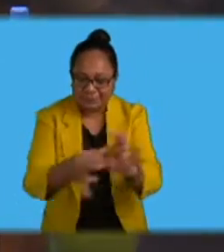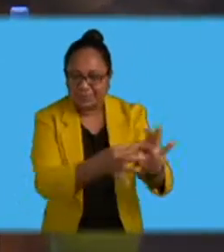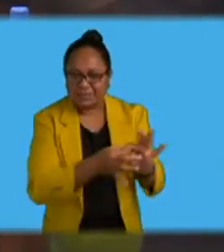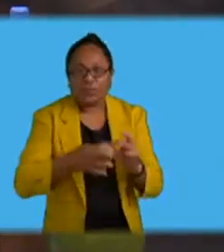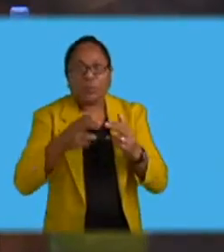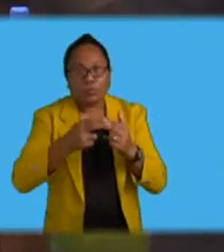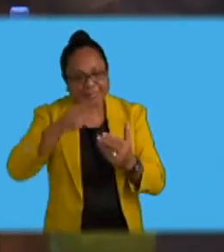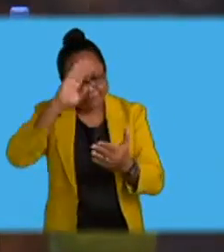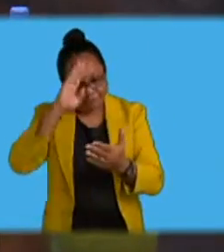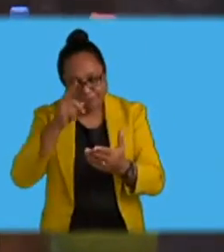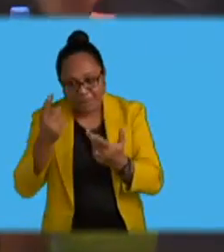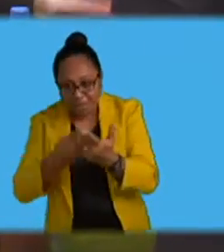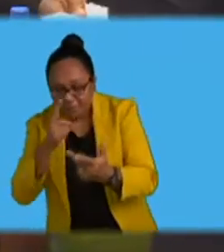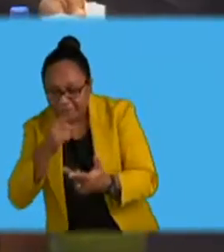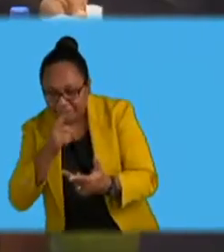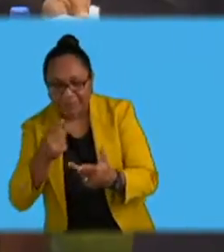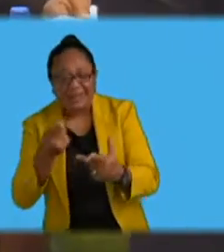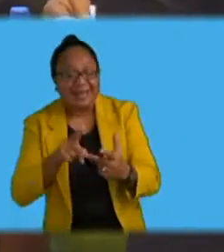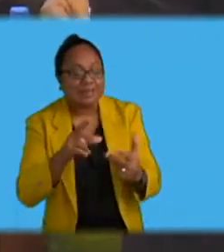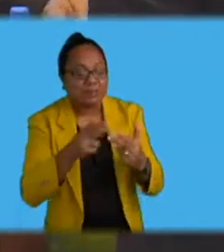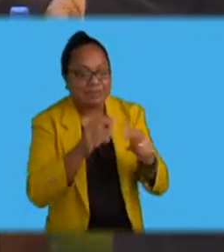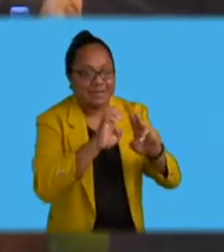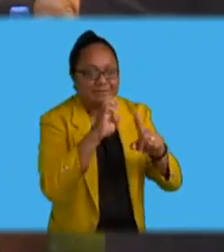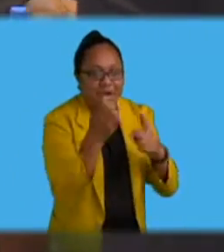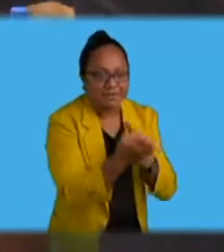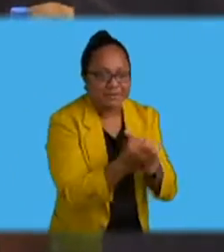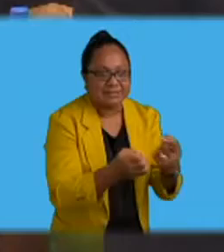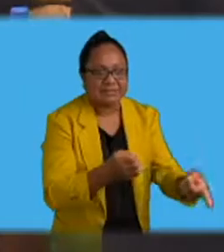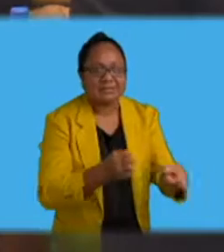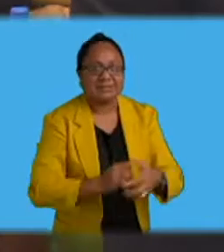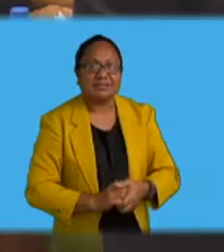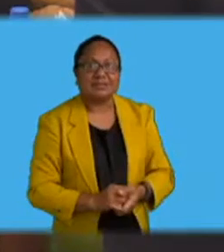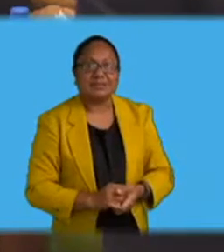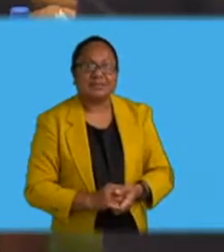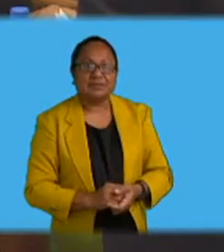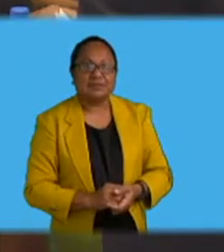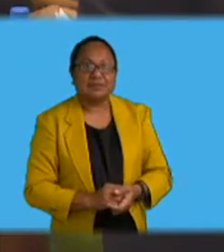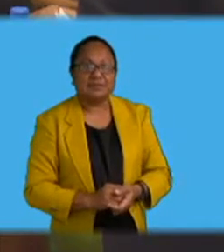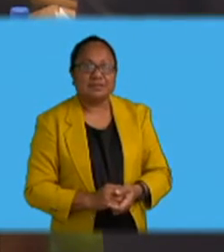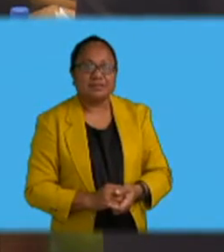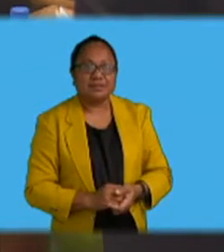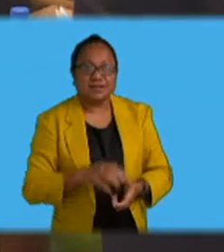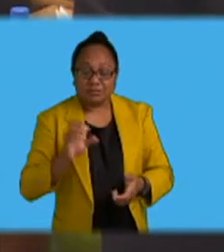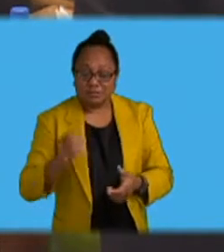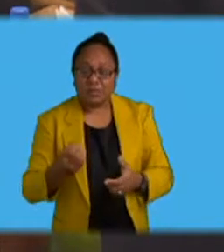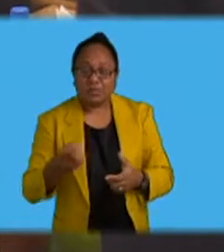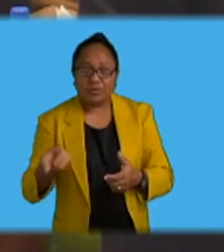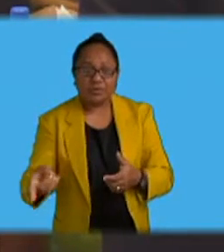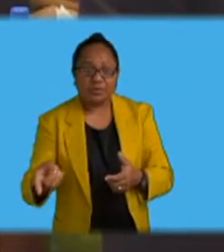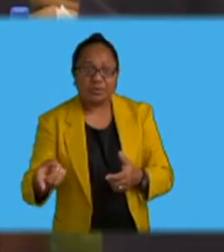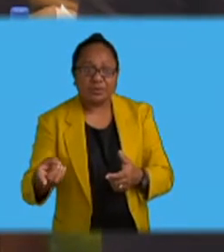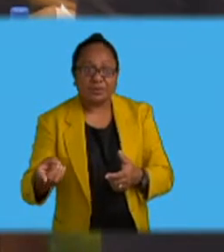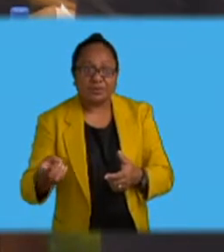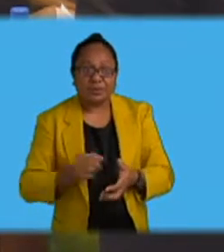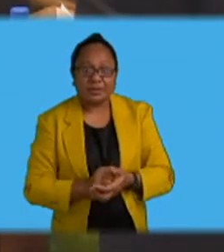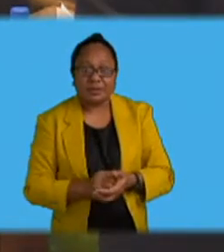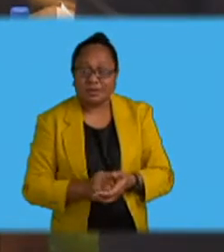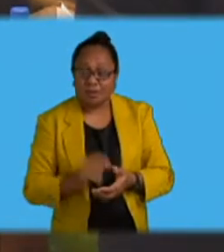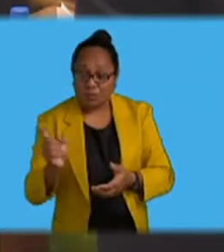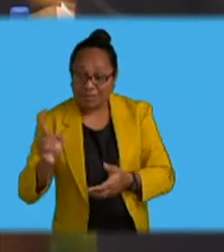and makes them understand that the actions, no matter how small it may be, adds to the human environment effect in